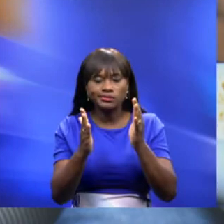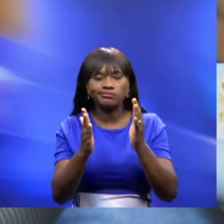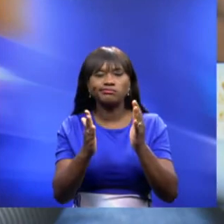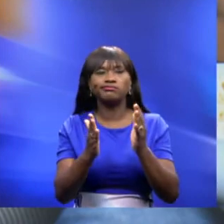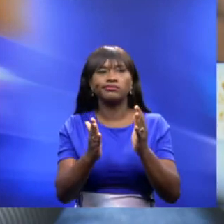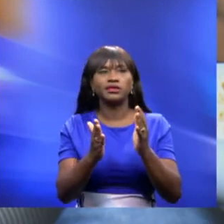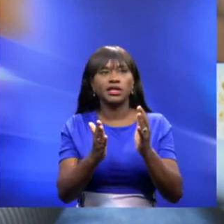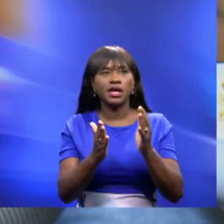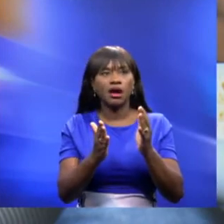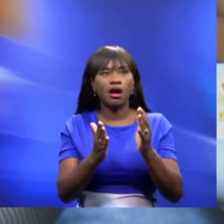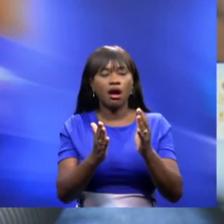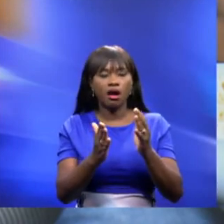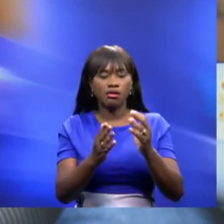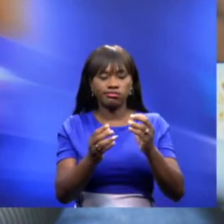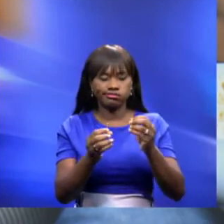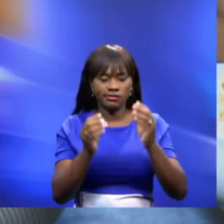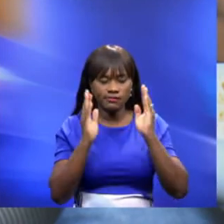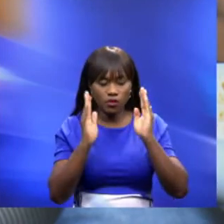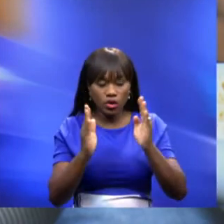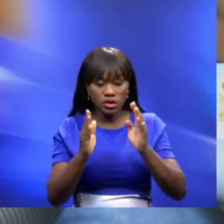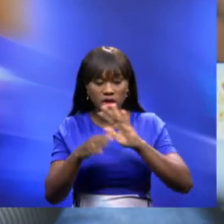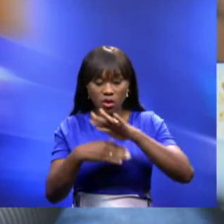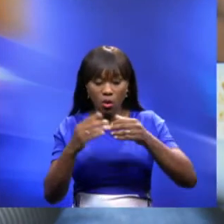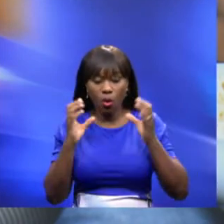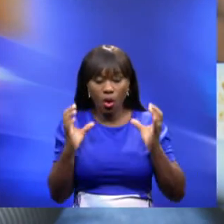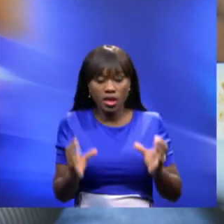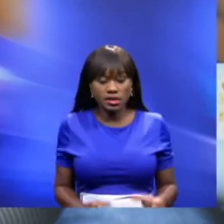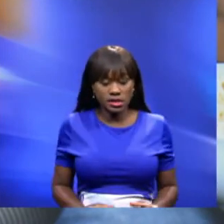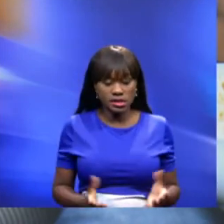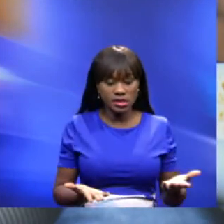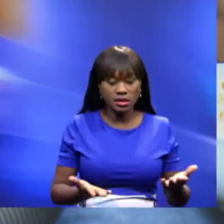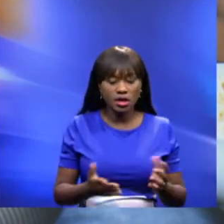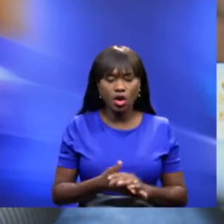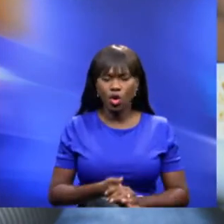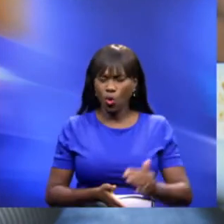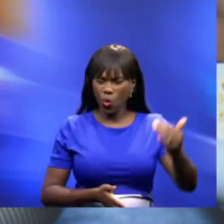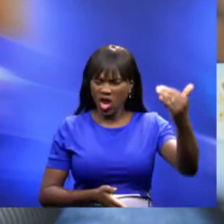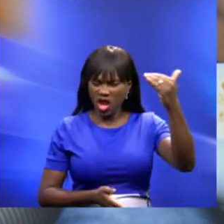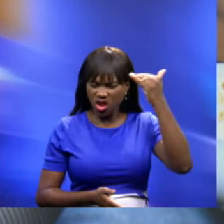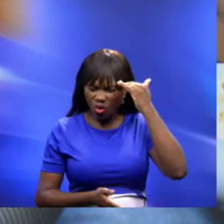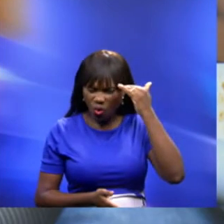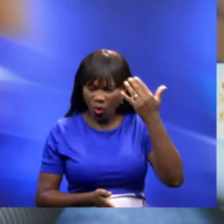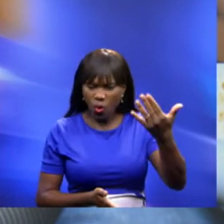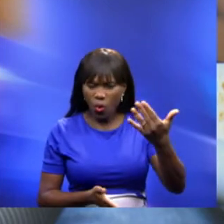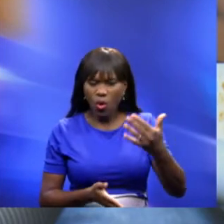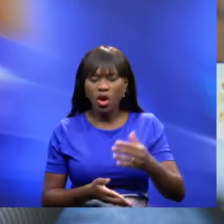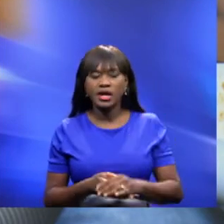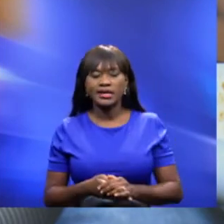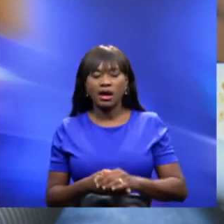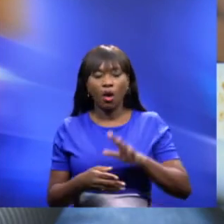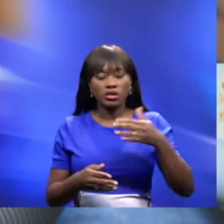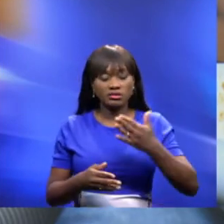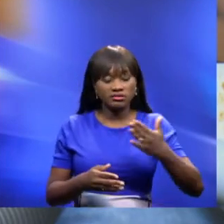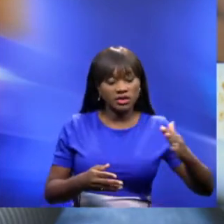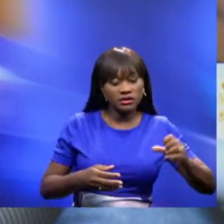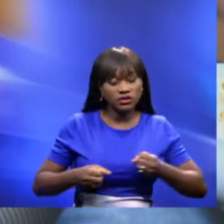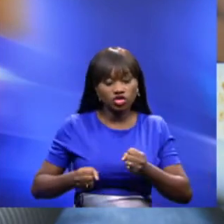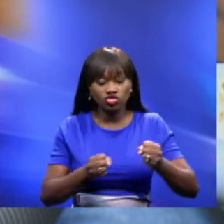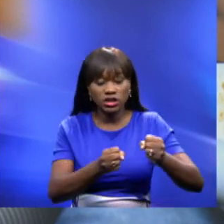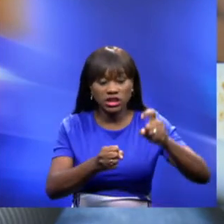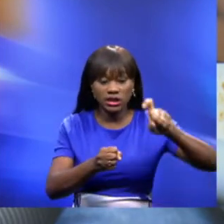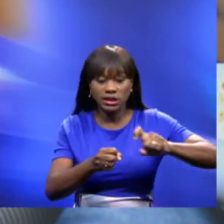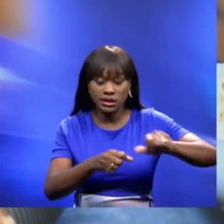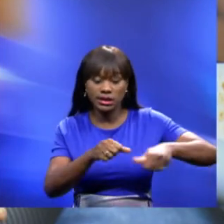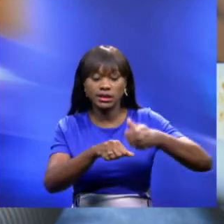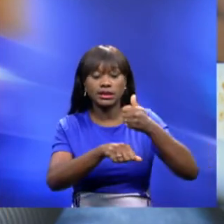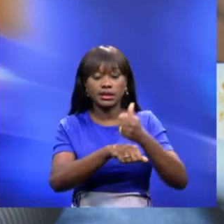to the citizens. But in doing that, we are fully aware of the mitigation and the strategies that we have to put in place.